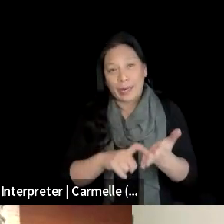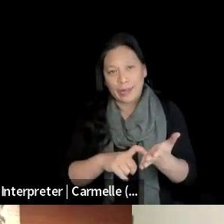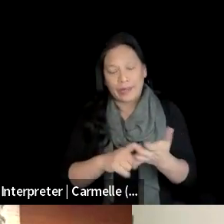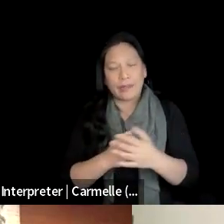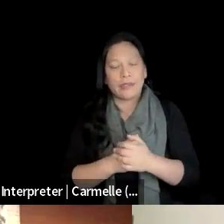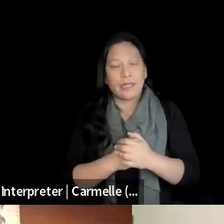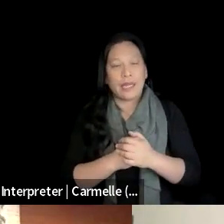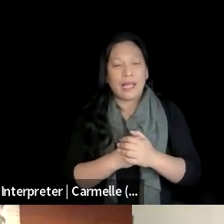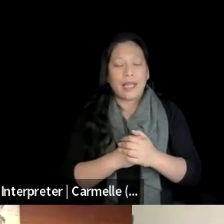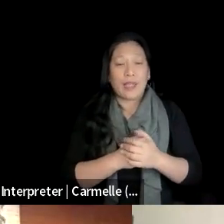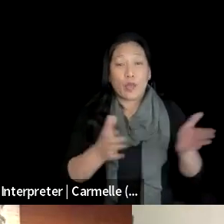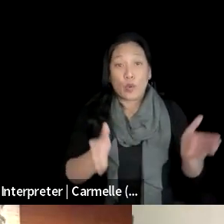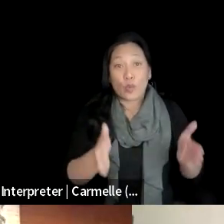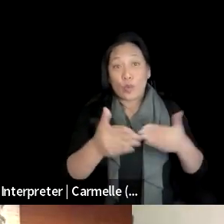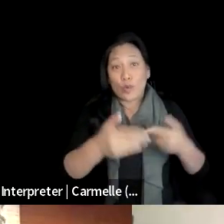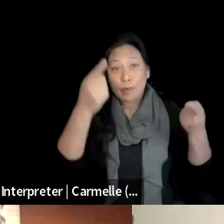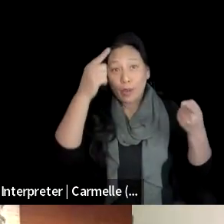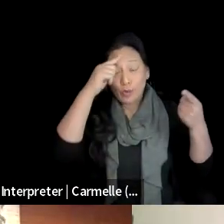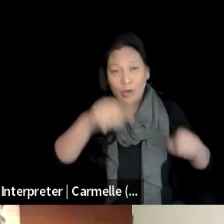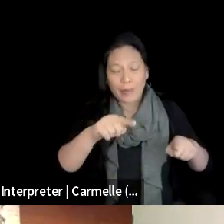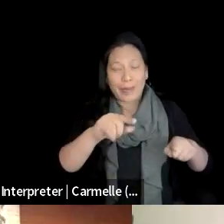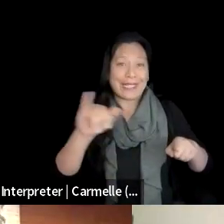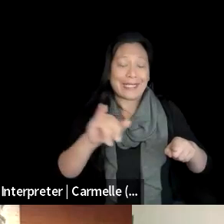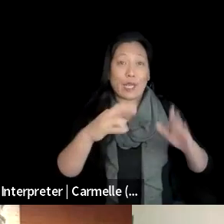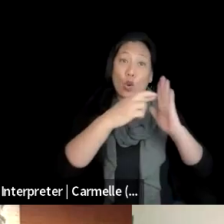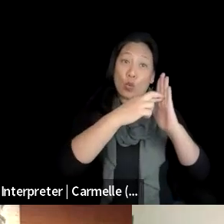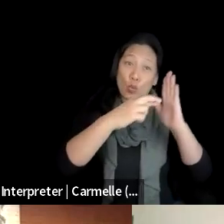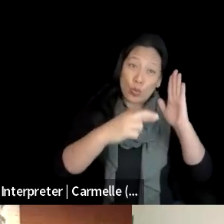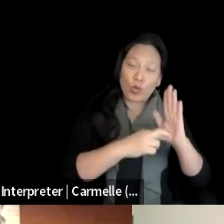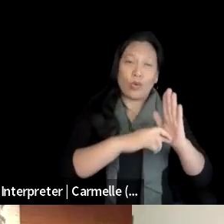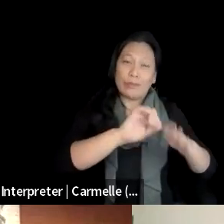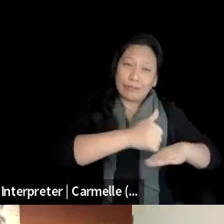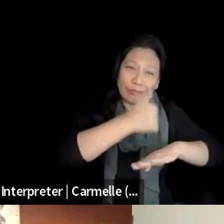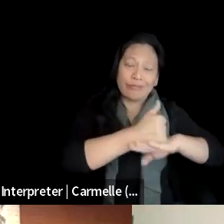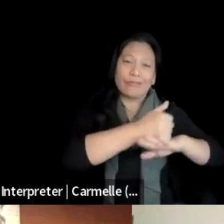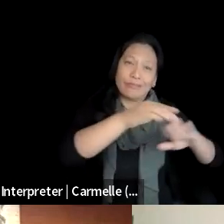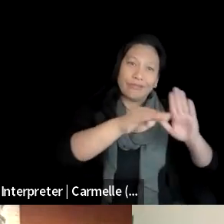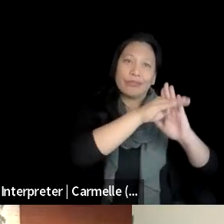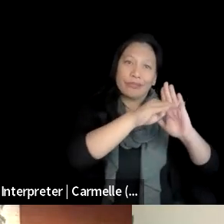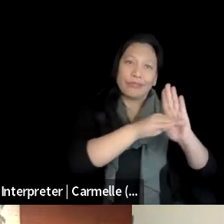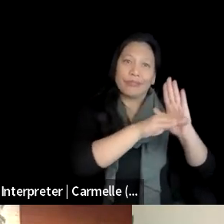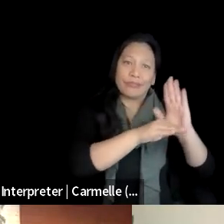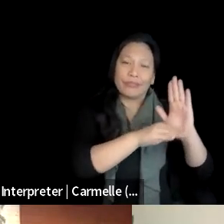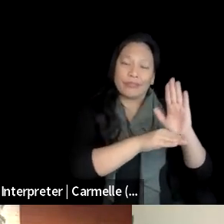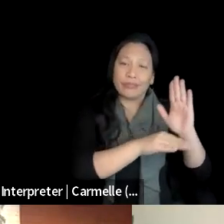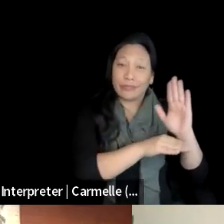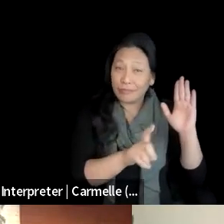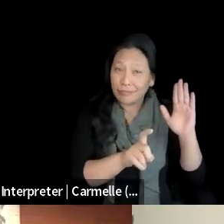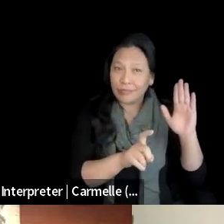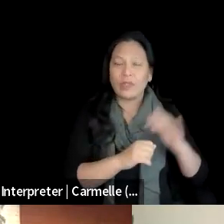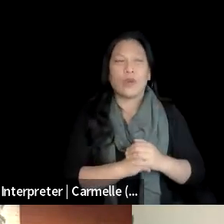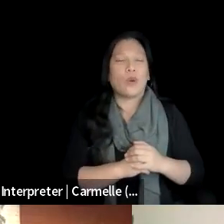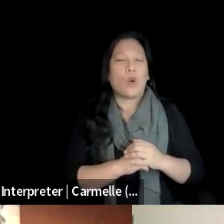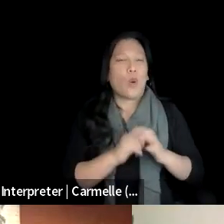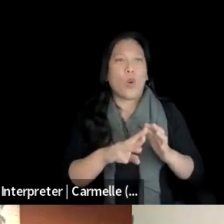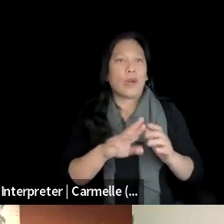of commandments, sort of? I mean, I don't mean to be, but is it like, we're going to do, we're going to act in the following ways,